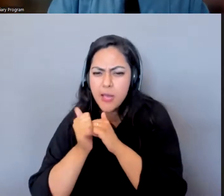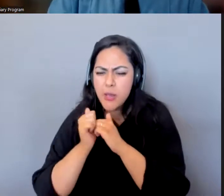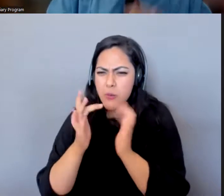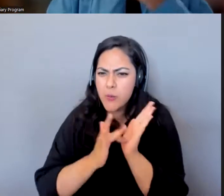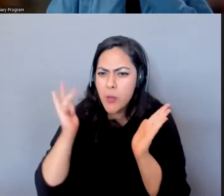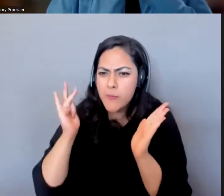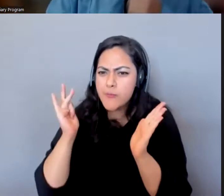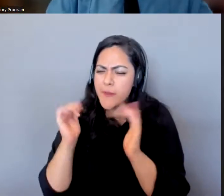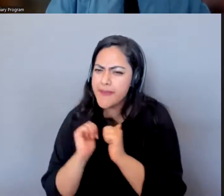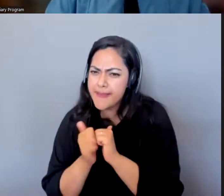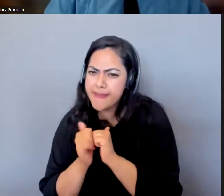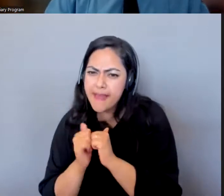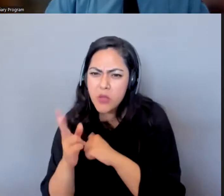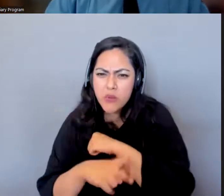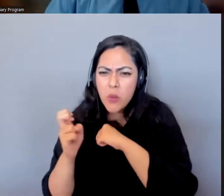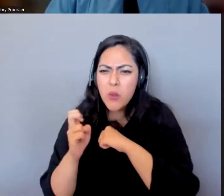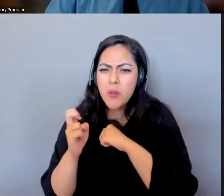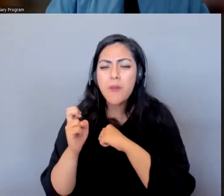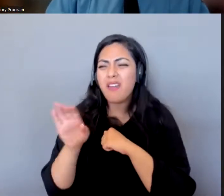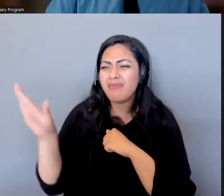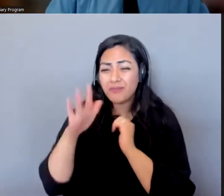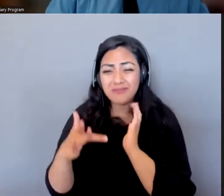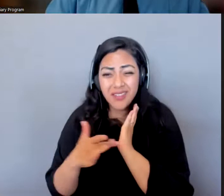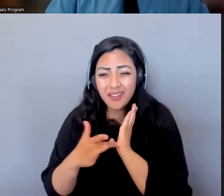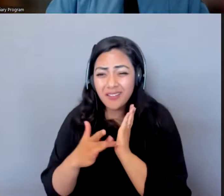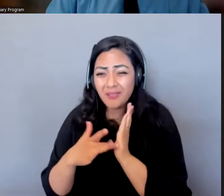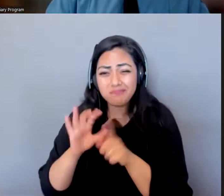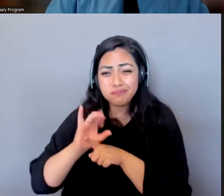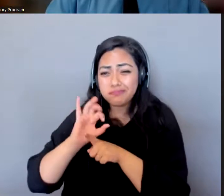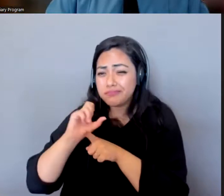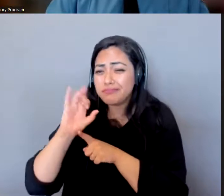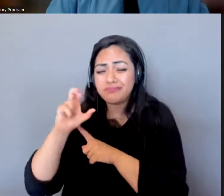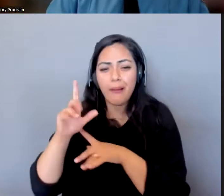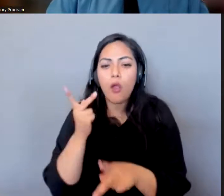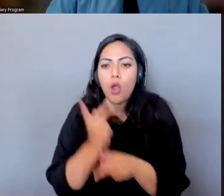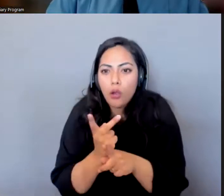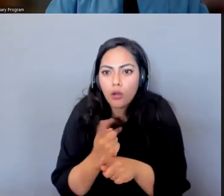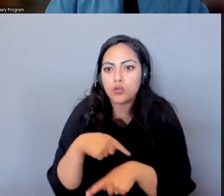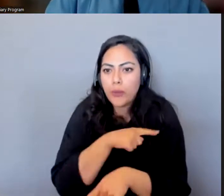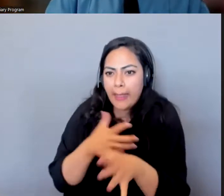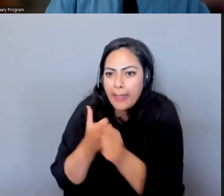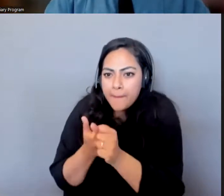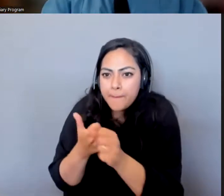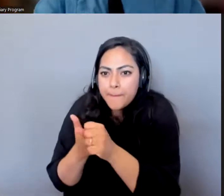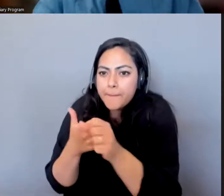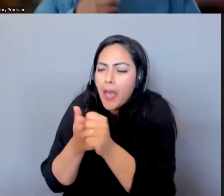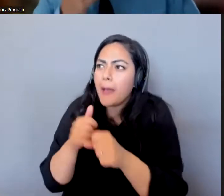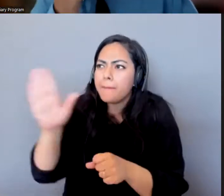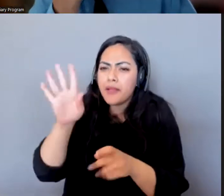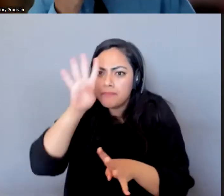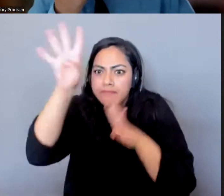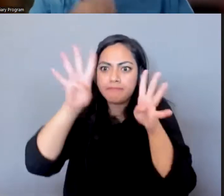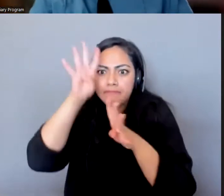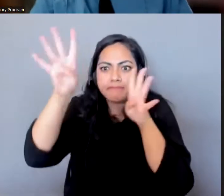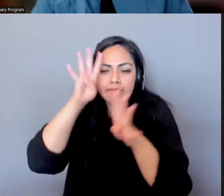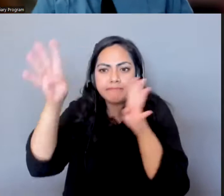it's hard to keep up with the latest scams. It's definitely hard to keep up with the latest scams. I just saw something there. Would you recommend